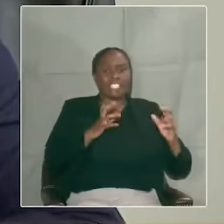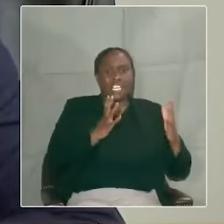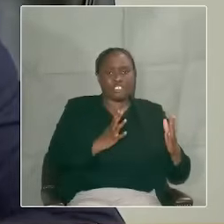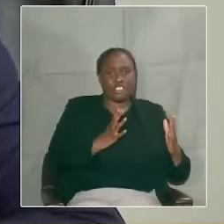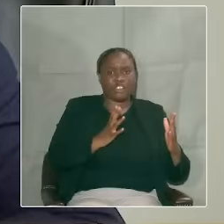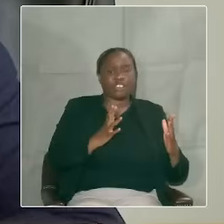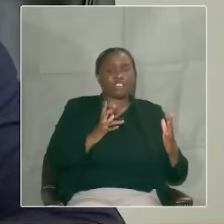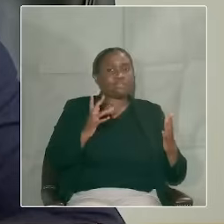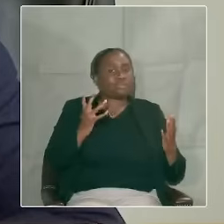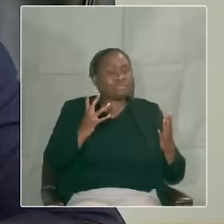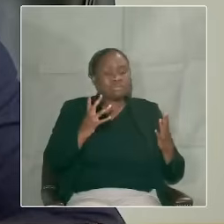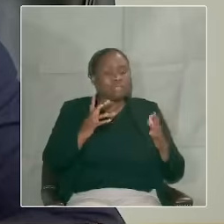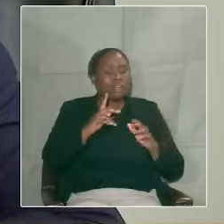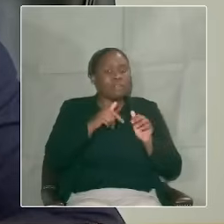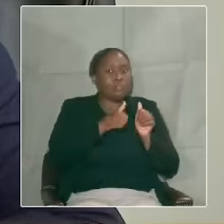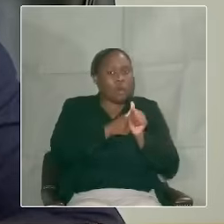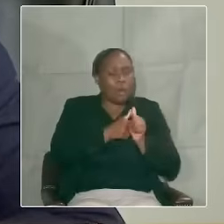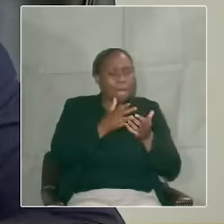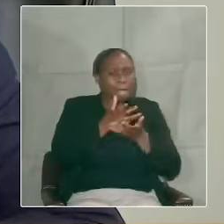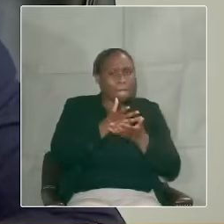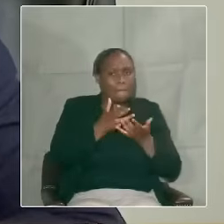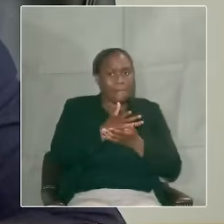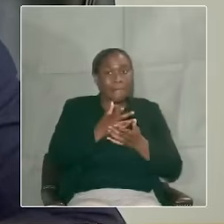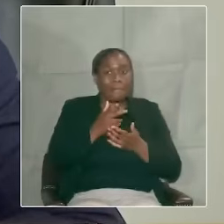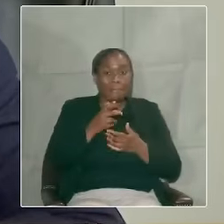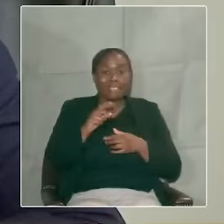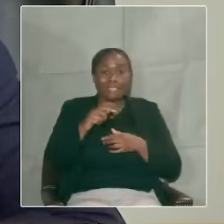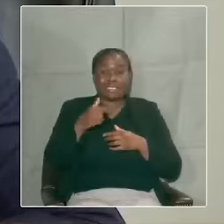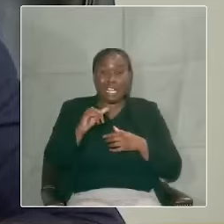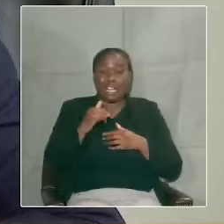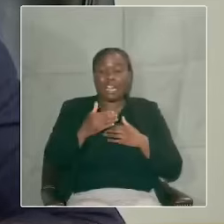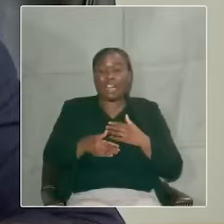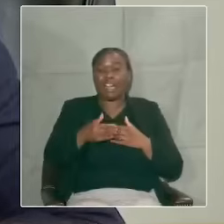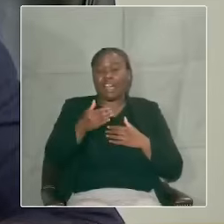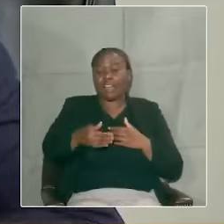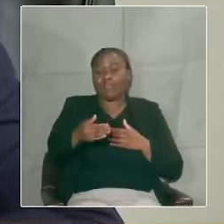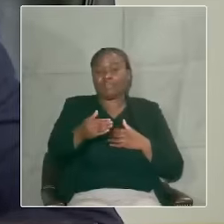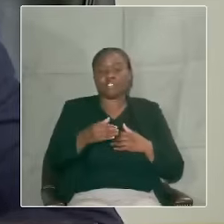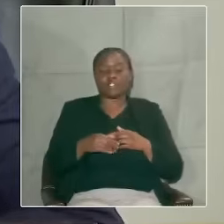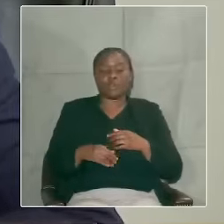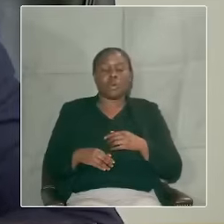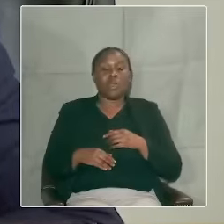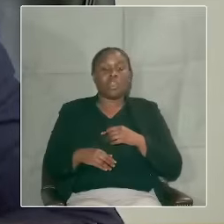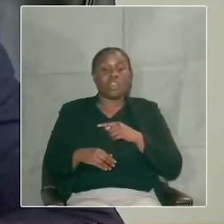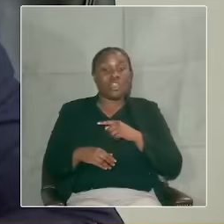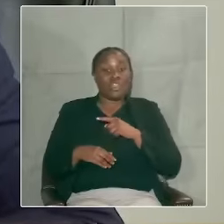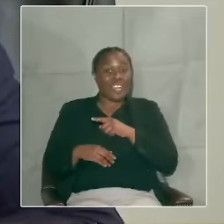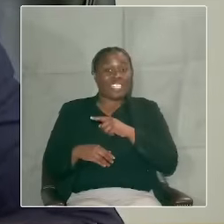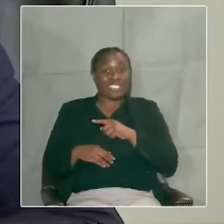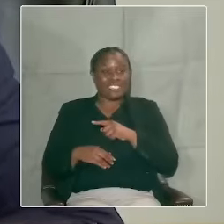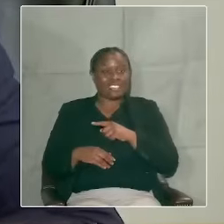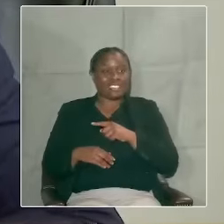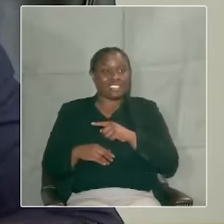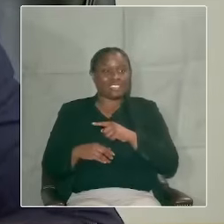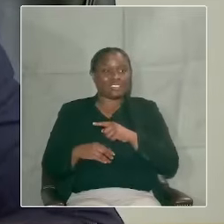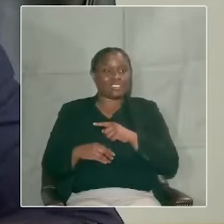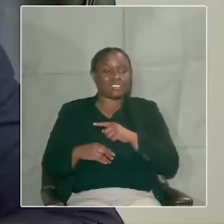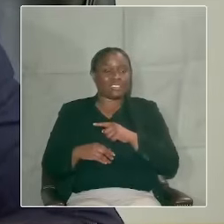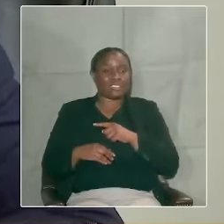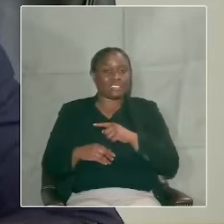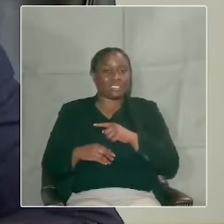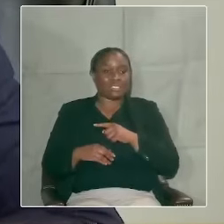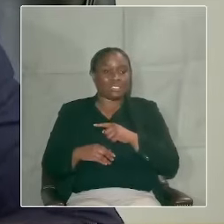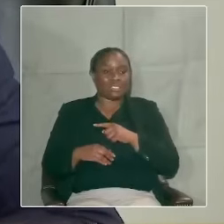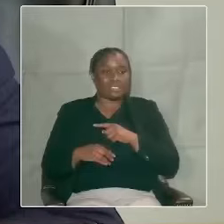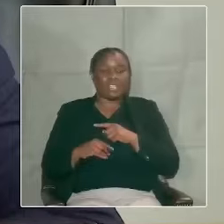to be, still have to be done. So those, it means, would have all been